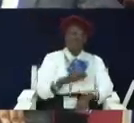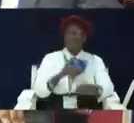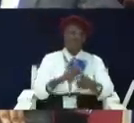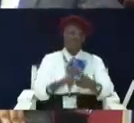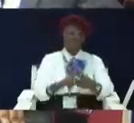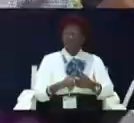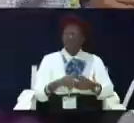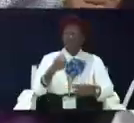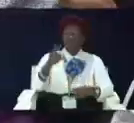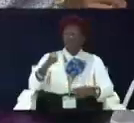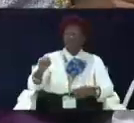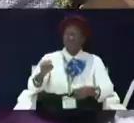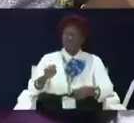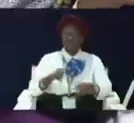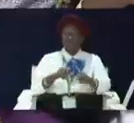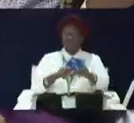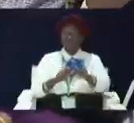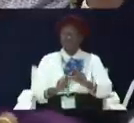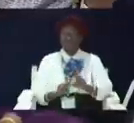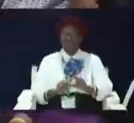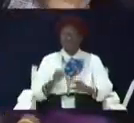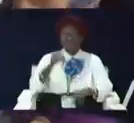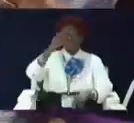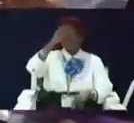yín pé ó káàbọ̀.